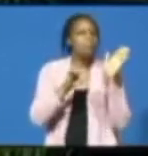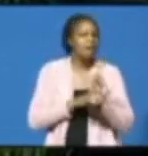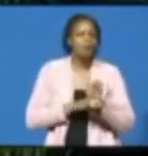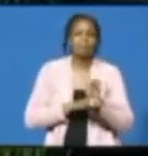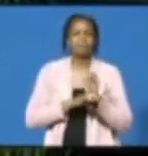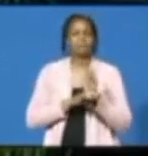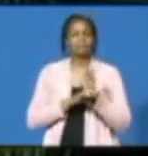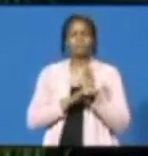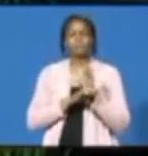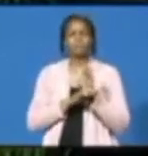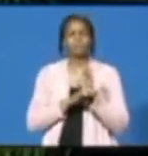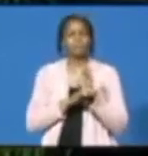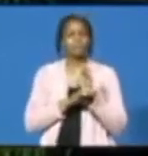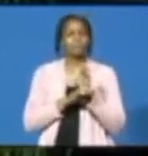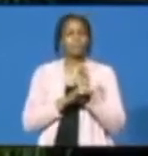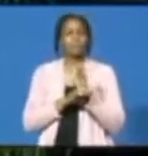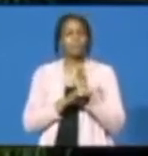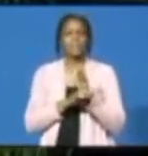commandments